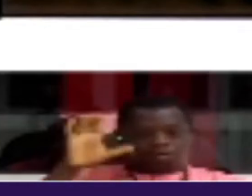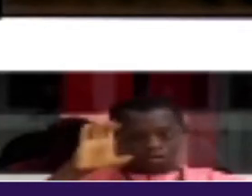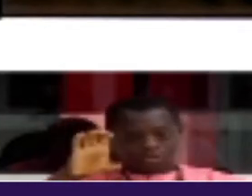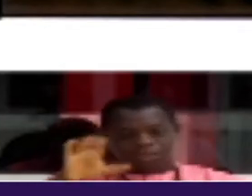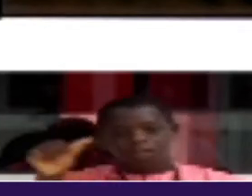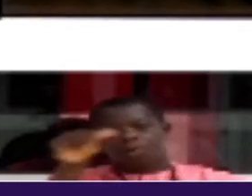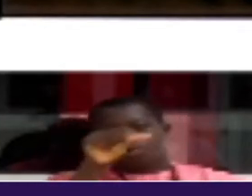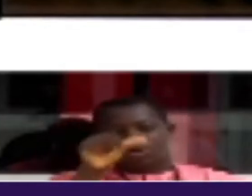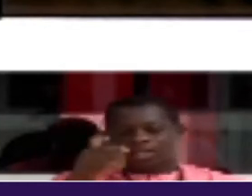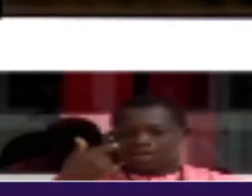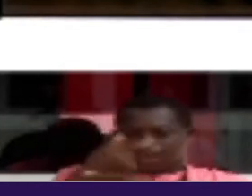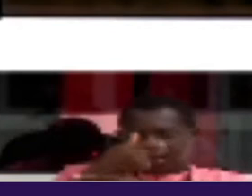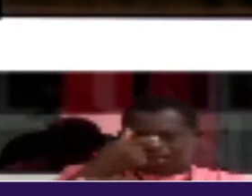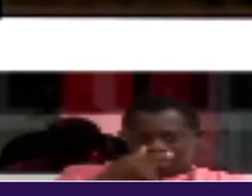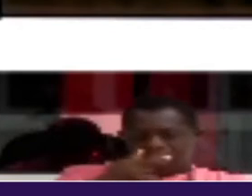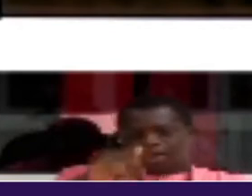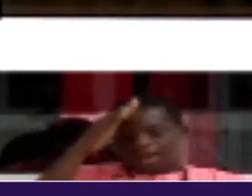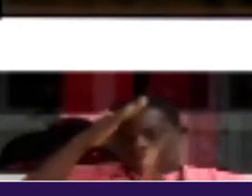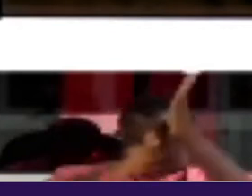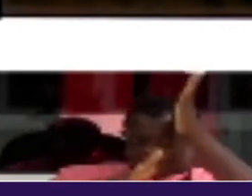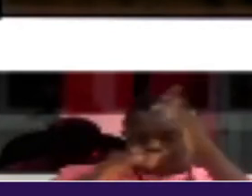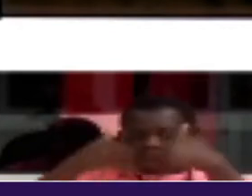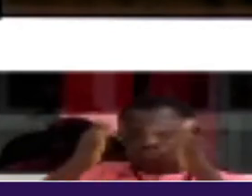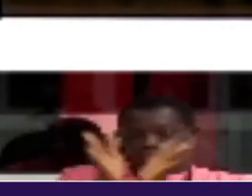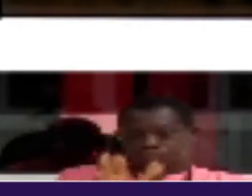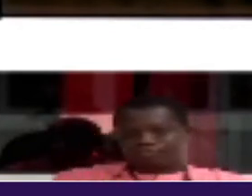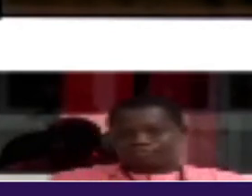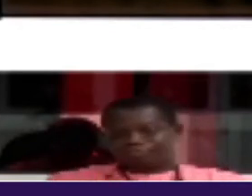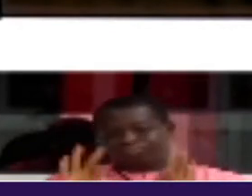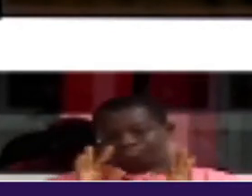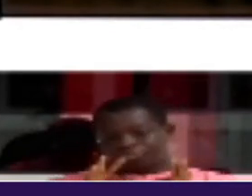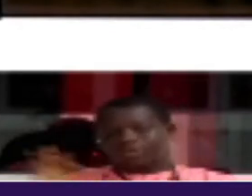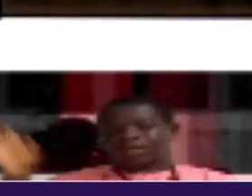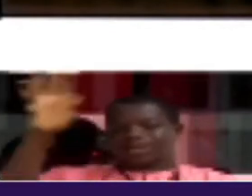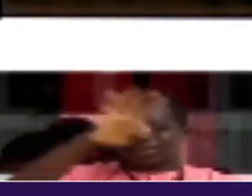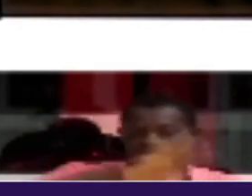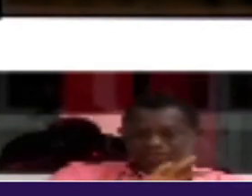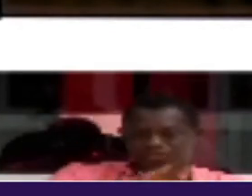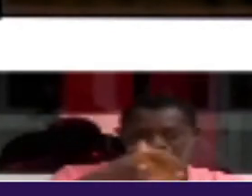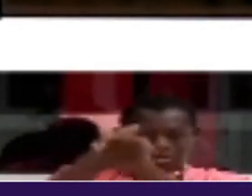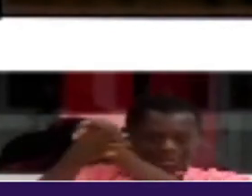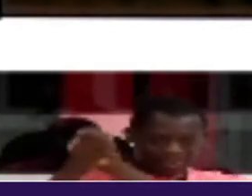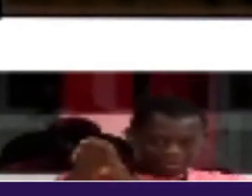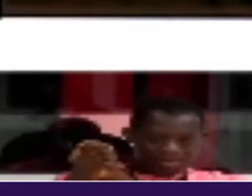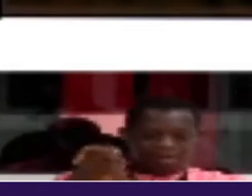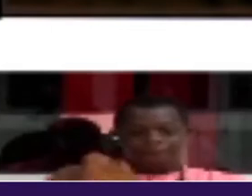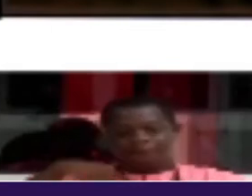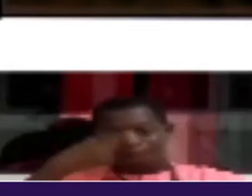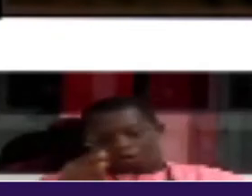Some Gambia Armed Forces are personnel were taken to Libya for training. Then the first batch